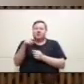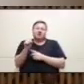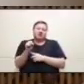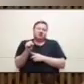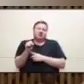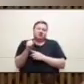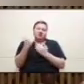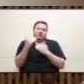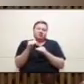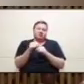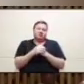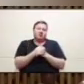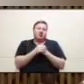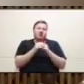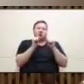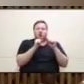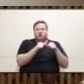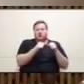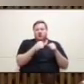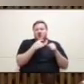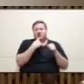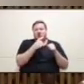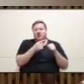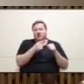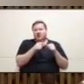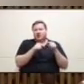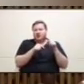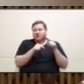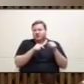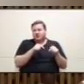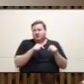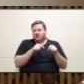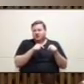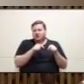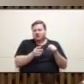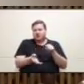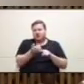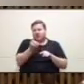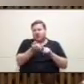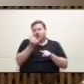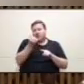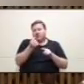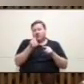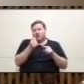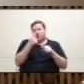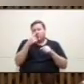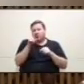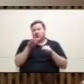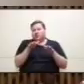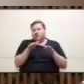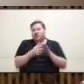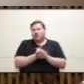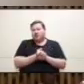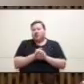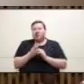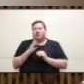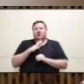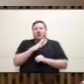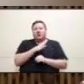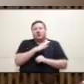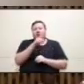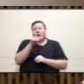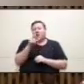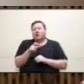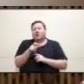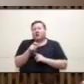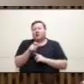there's an argument between us to say, is this kids picking up the correct people? For example, in our case, Councillor Hasalawi, who